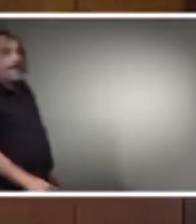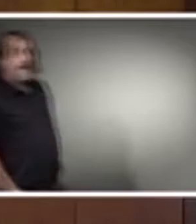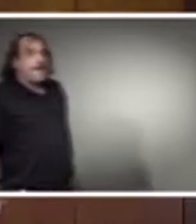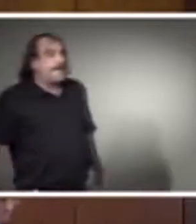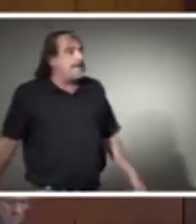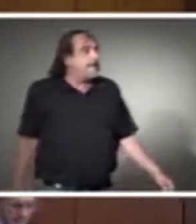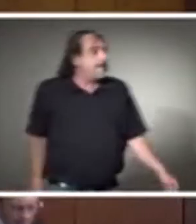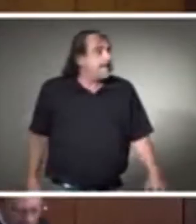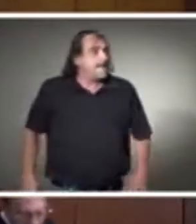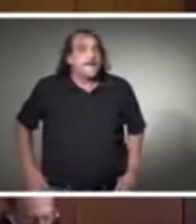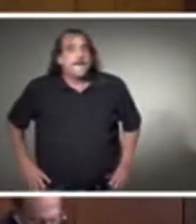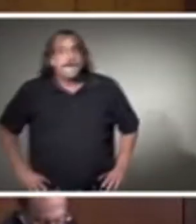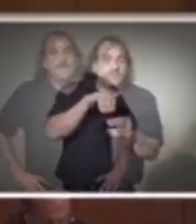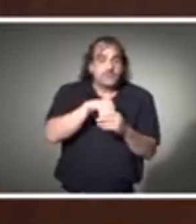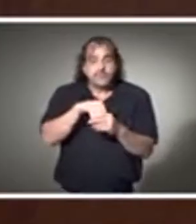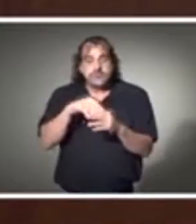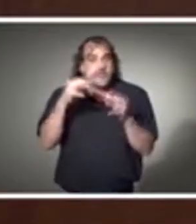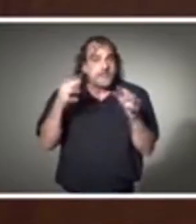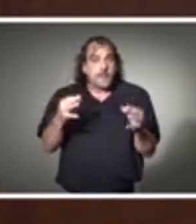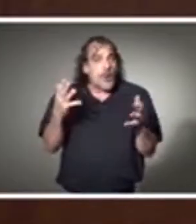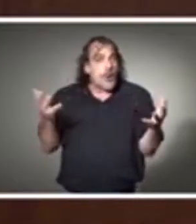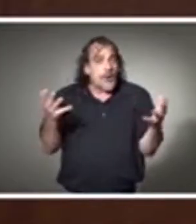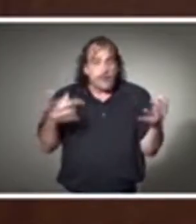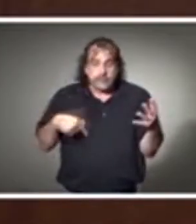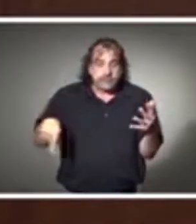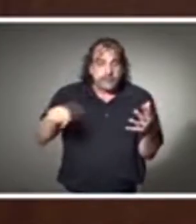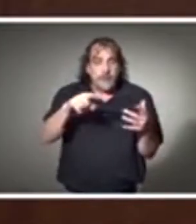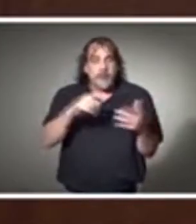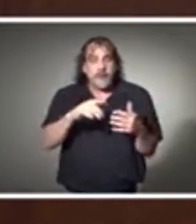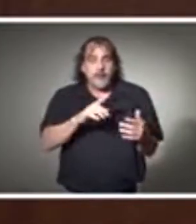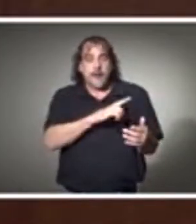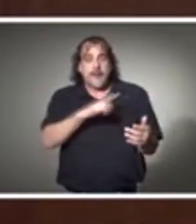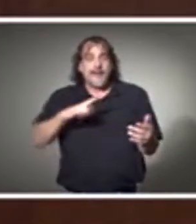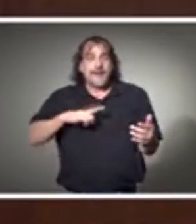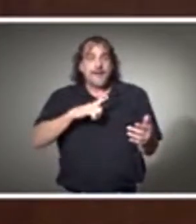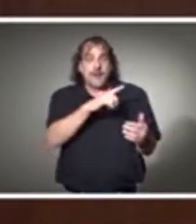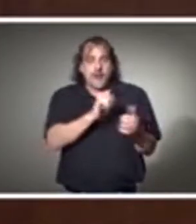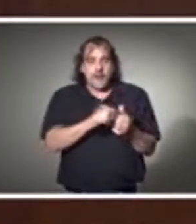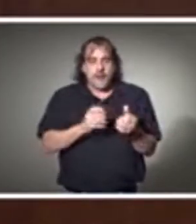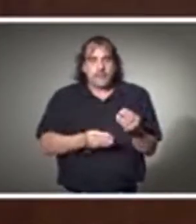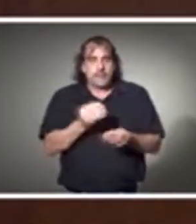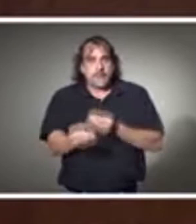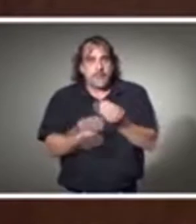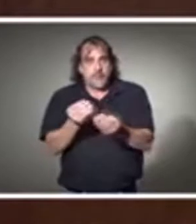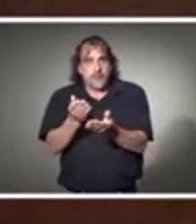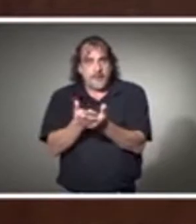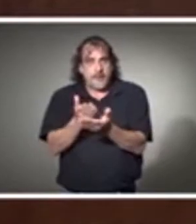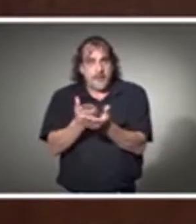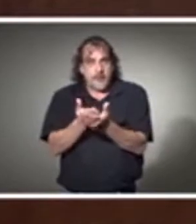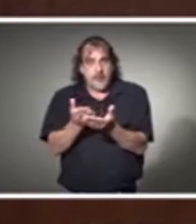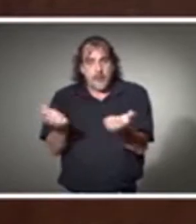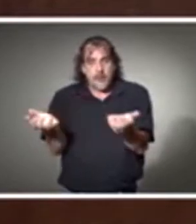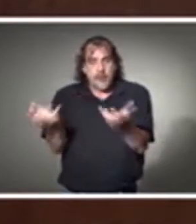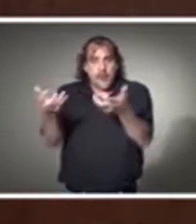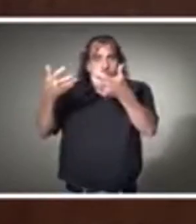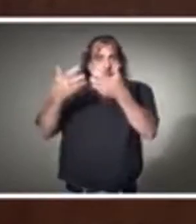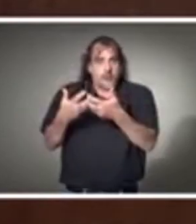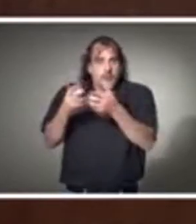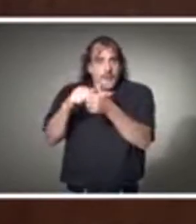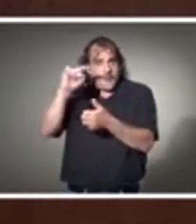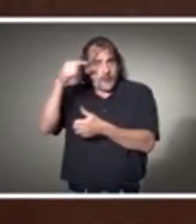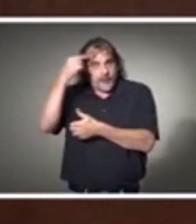conference, they came to this conclusion. The legislature will appropriate the dollars in conjunction with the